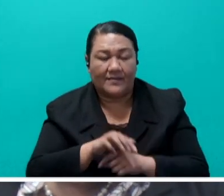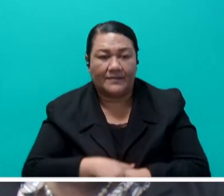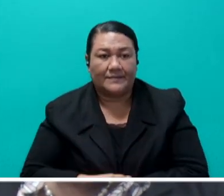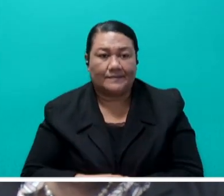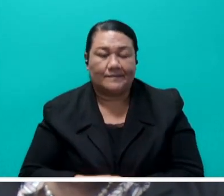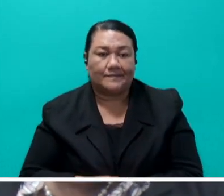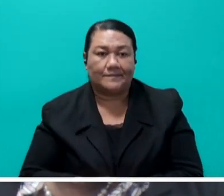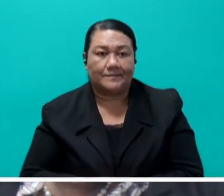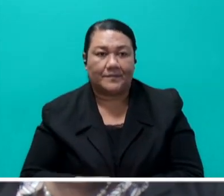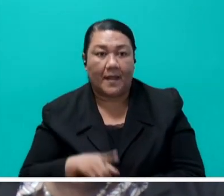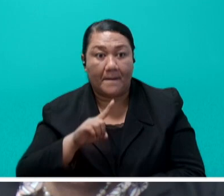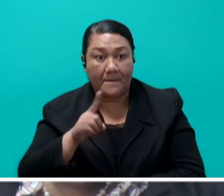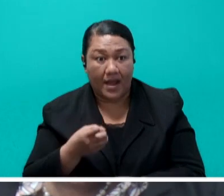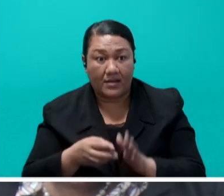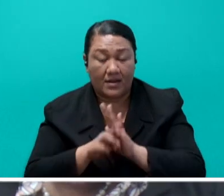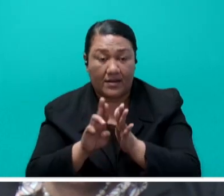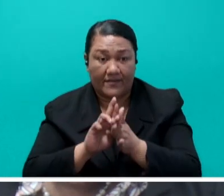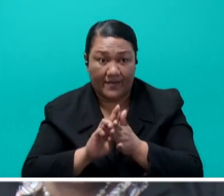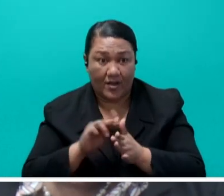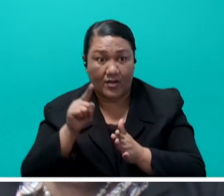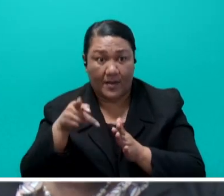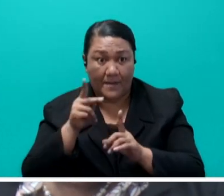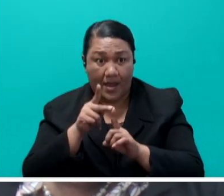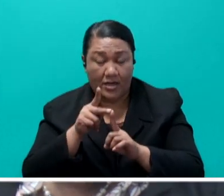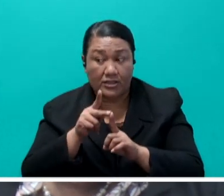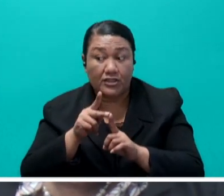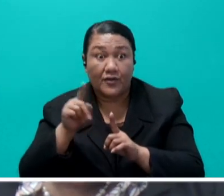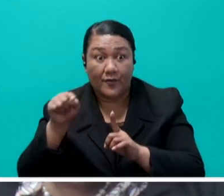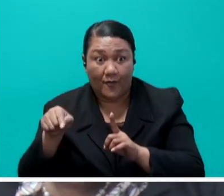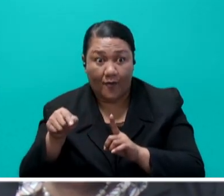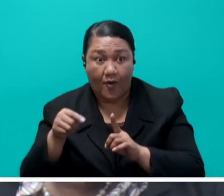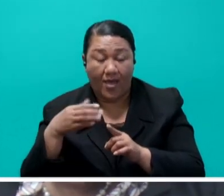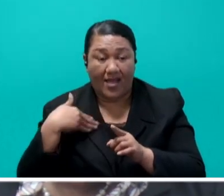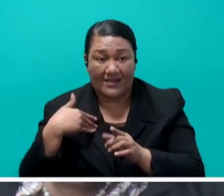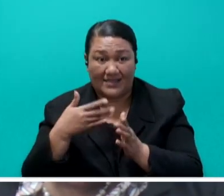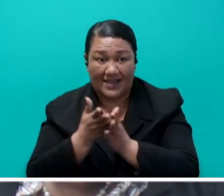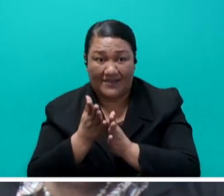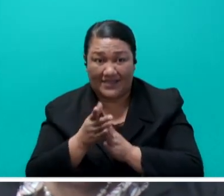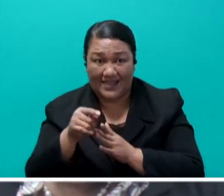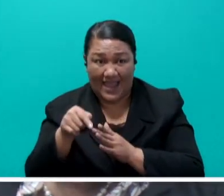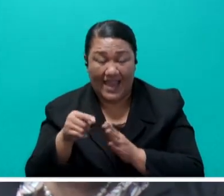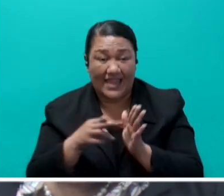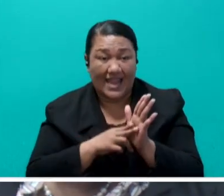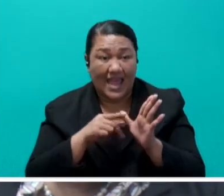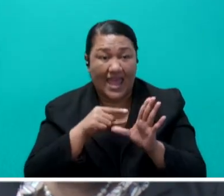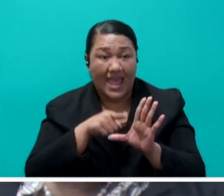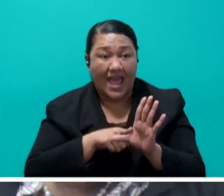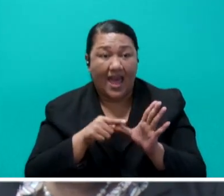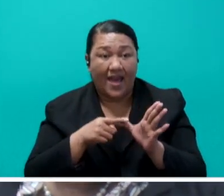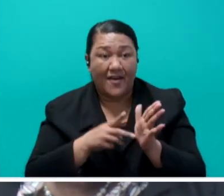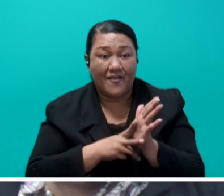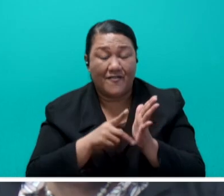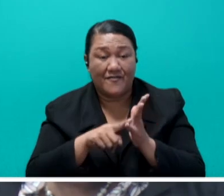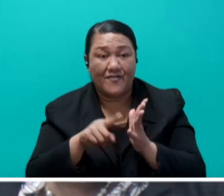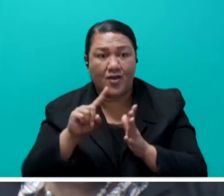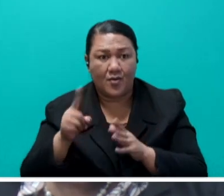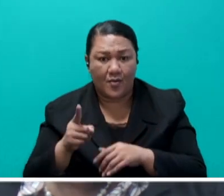upon reviewing the priorities of the health services at Nayavu, we were given that there are adequate housing still in